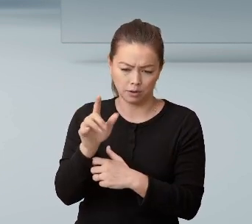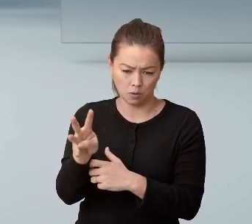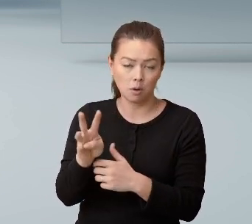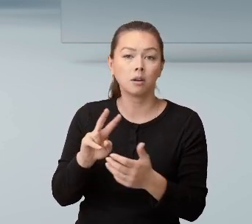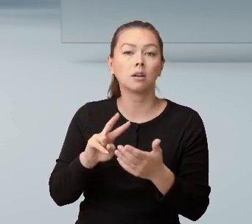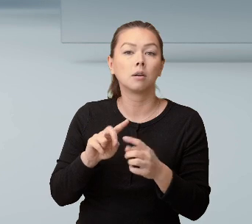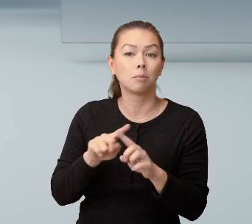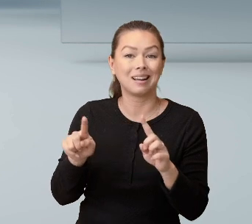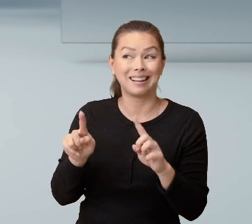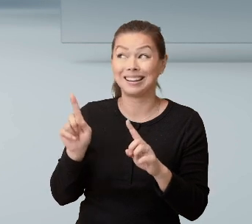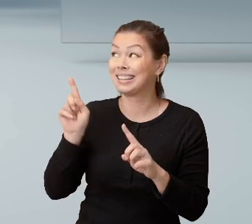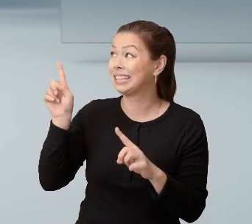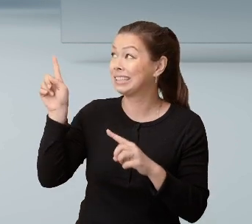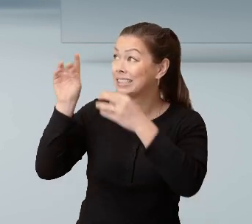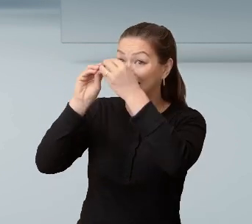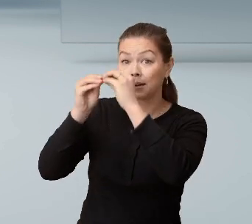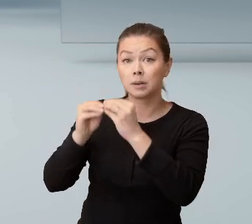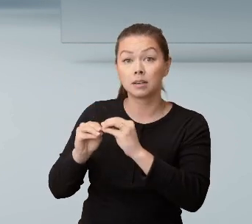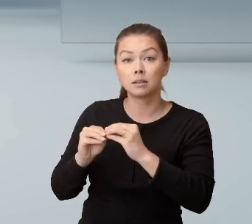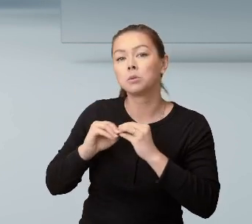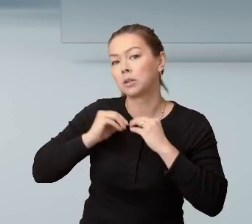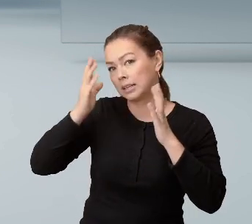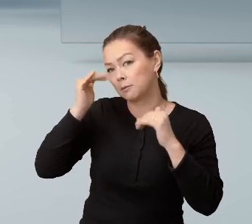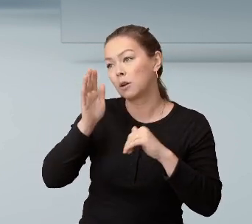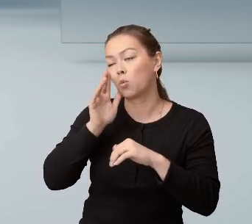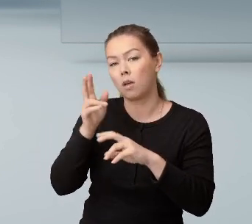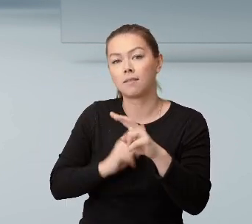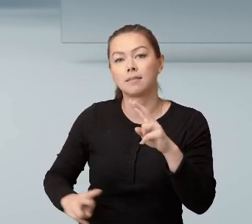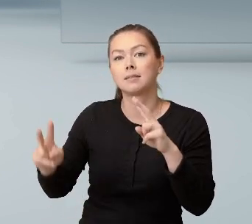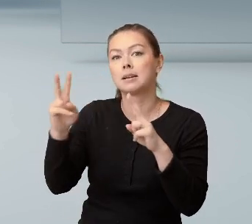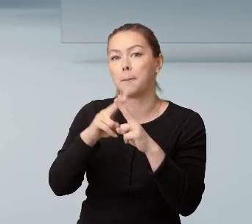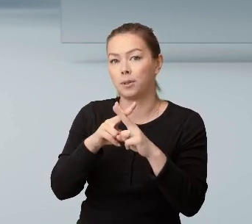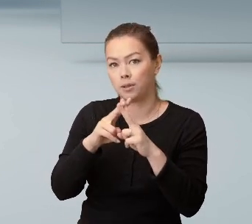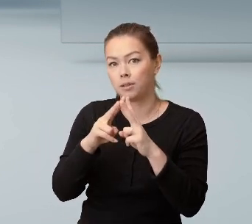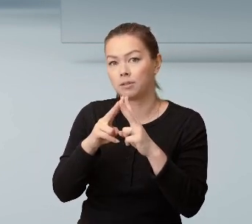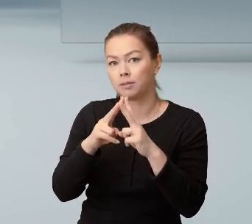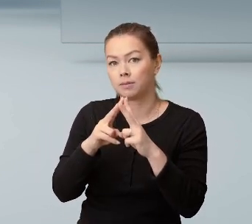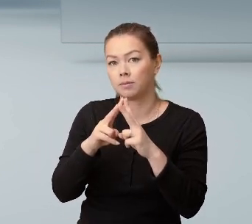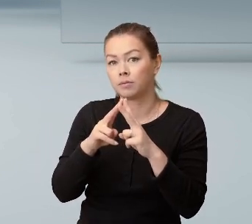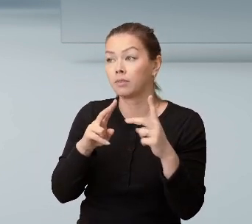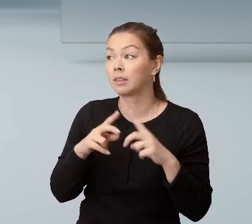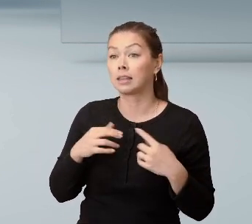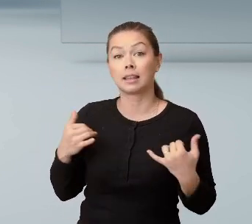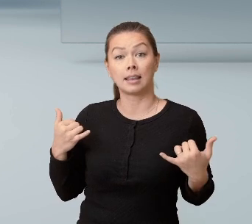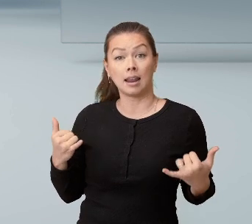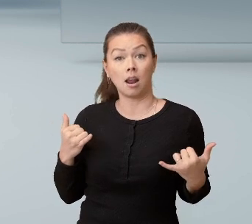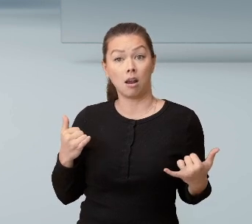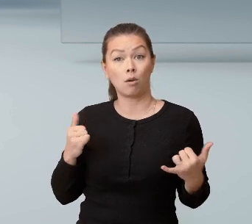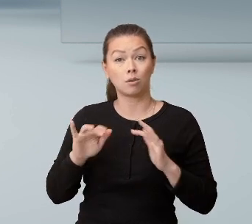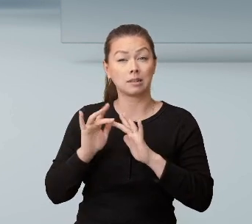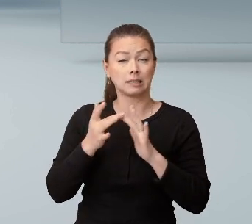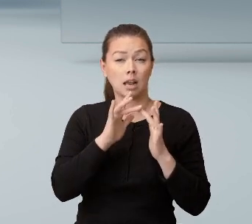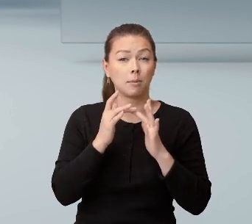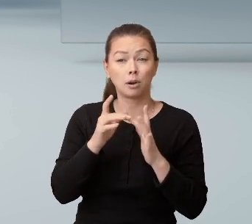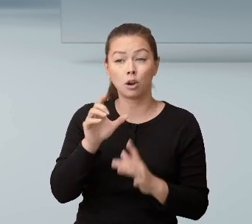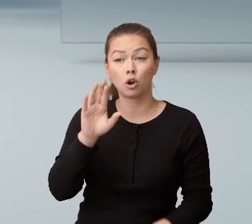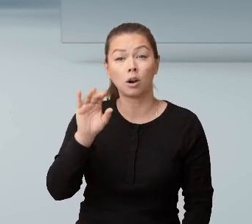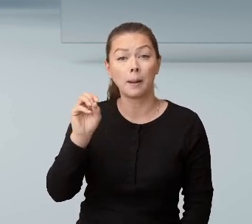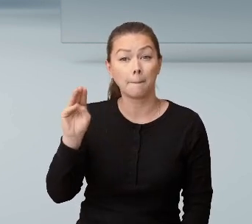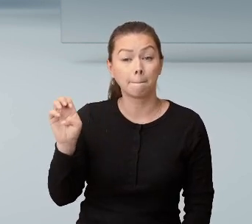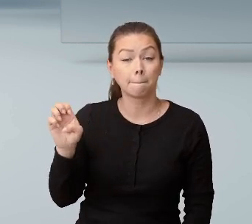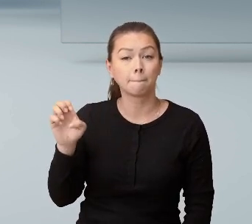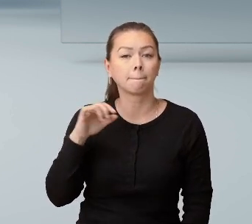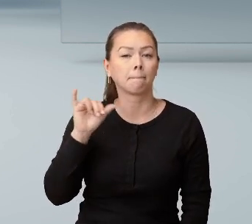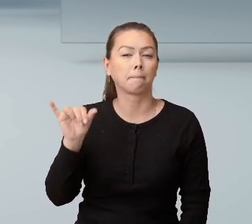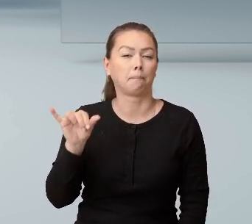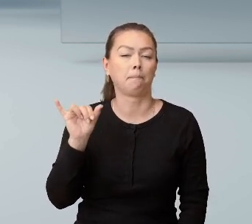to be doubled by the end of this year. And with now the latest in cybercrime, and we're